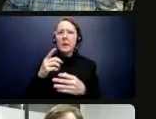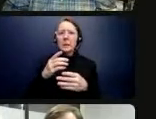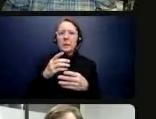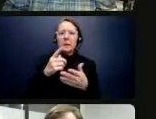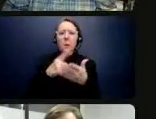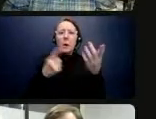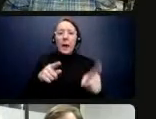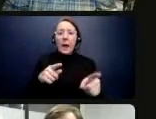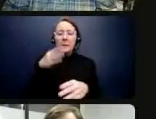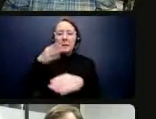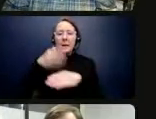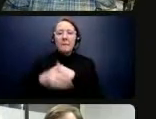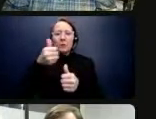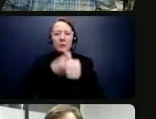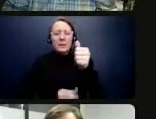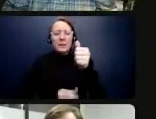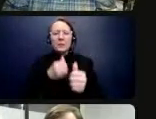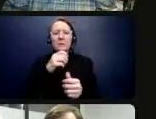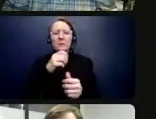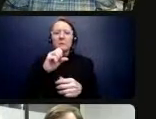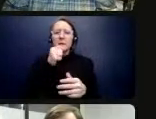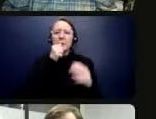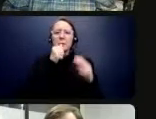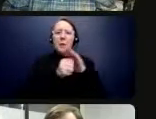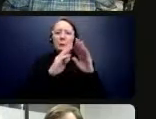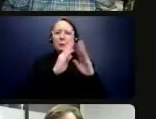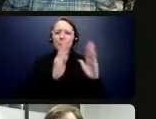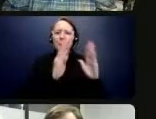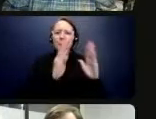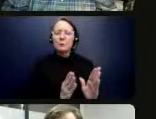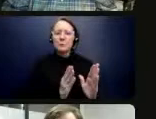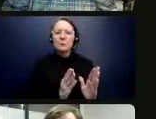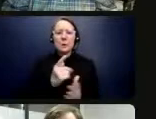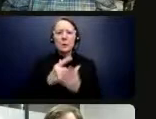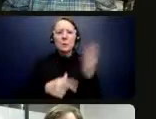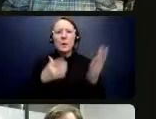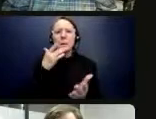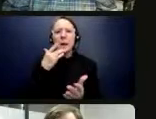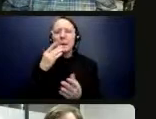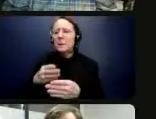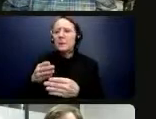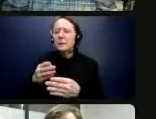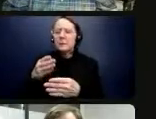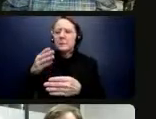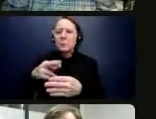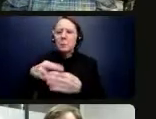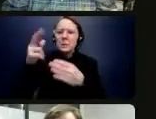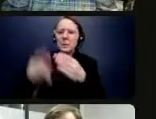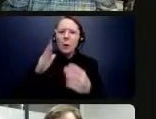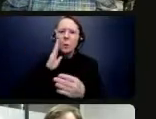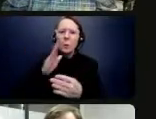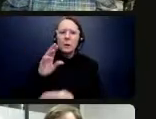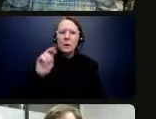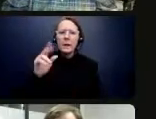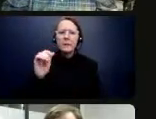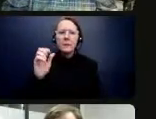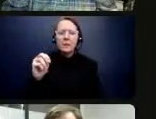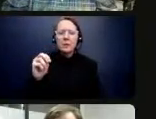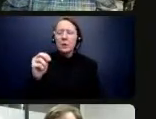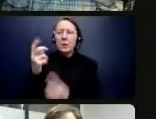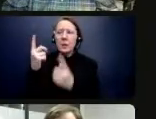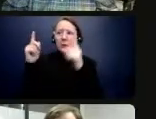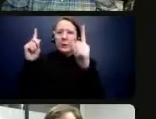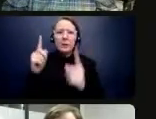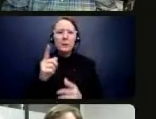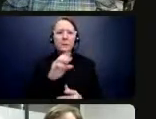the shelters, like what kind of outcome could the Navigation Center achieve? What kind of outcome could the micro shelter program achieve?